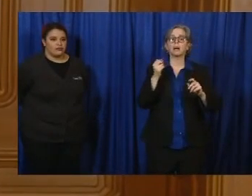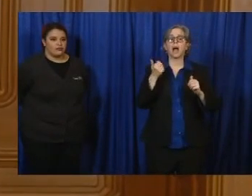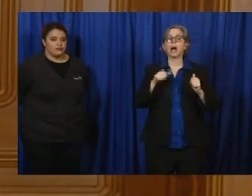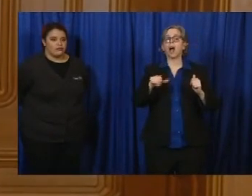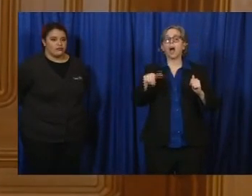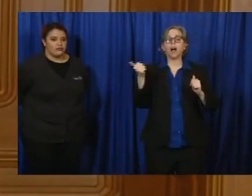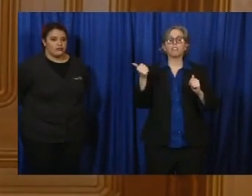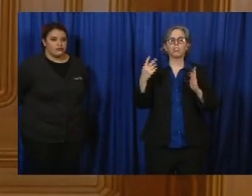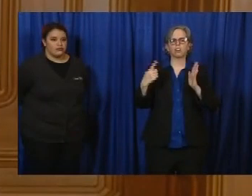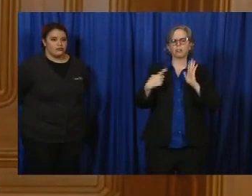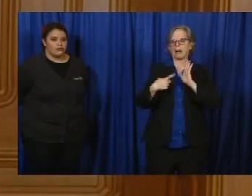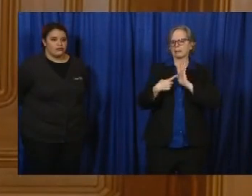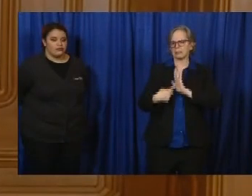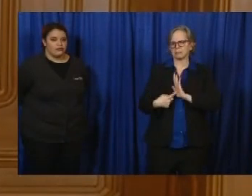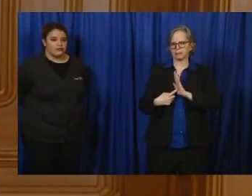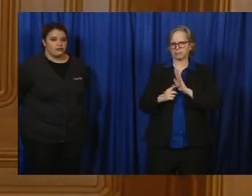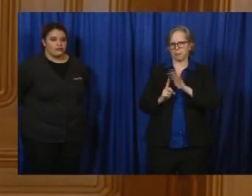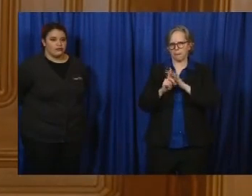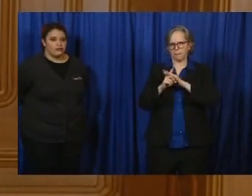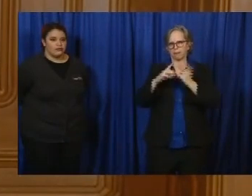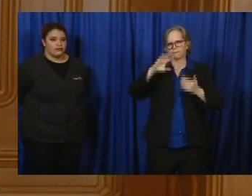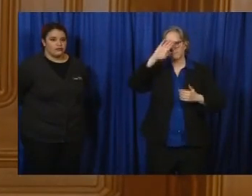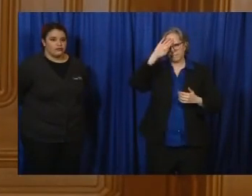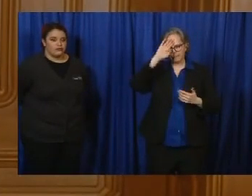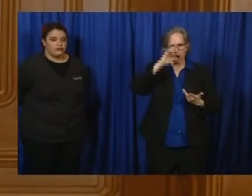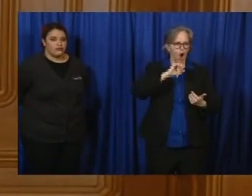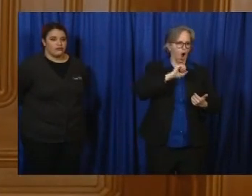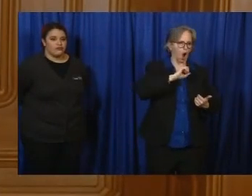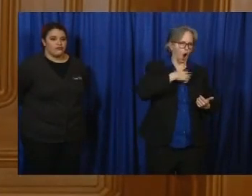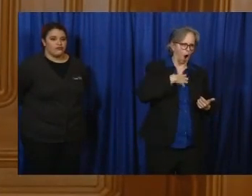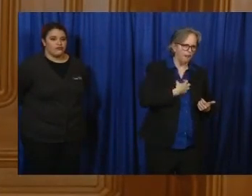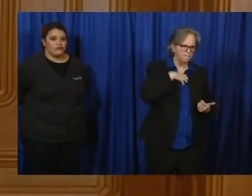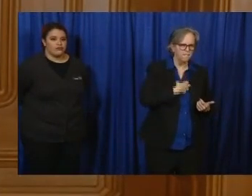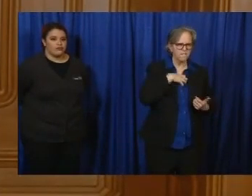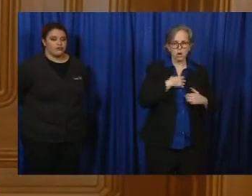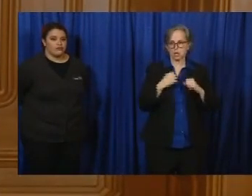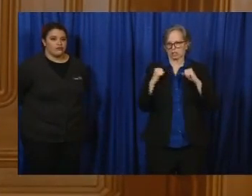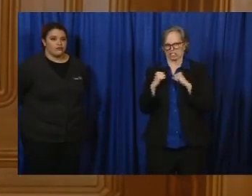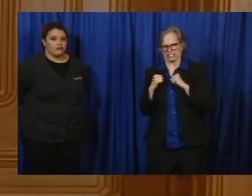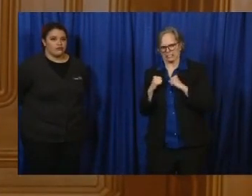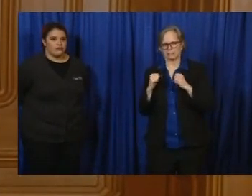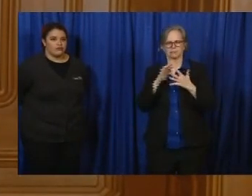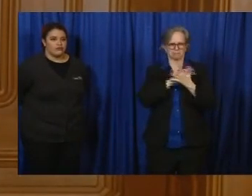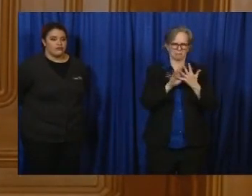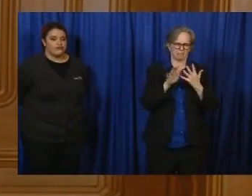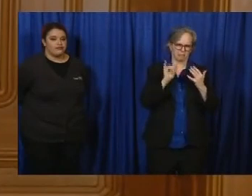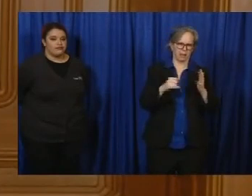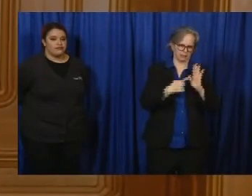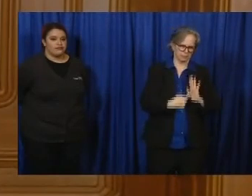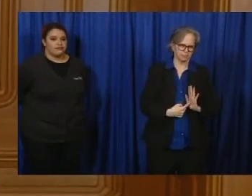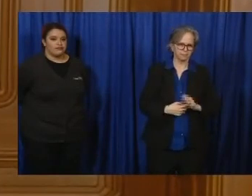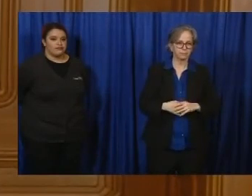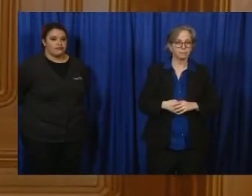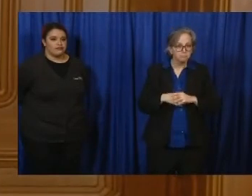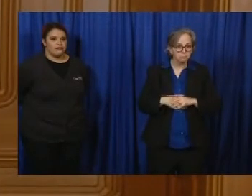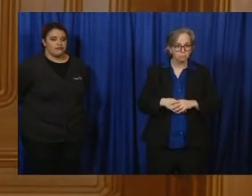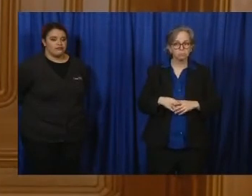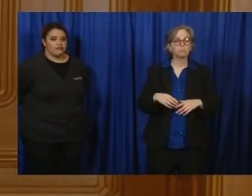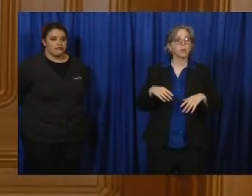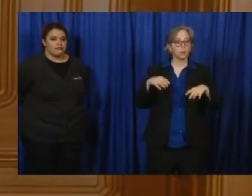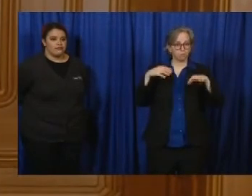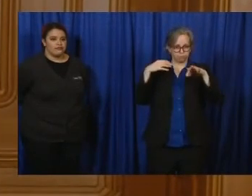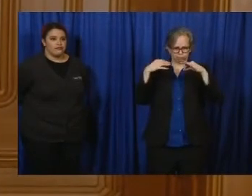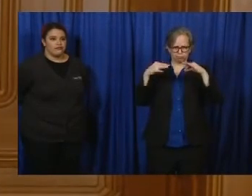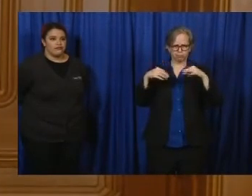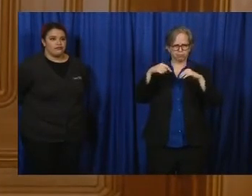as fever, chills, cough, and difficulty breathing. And she goes on to talk about this